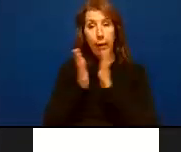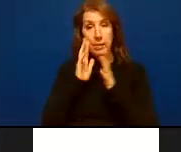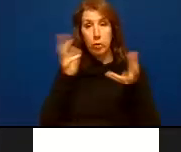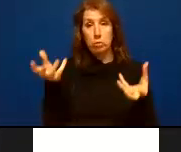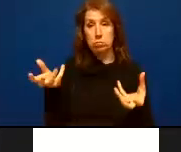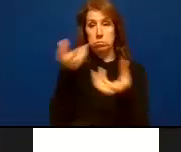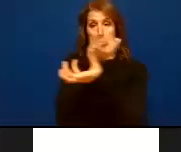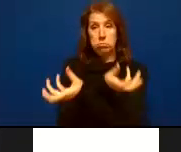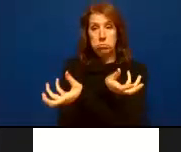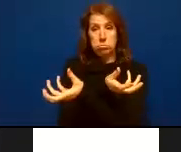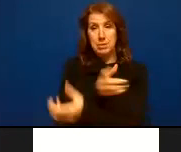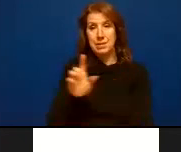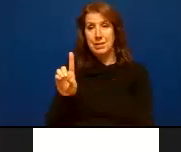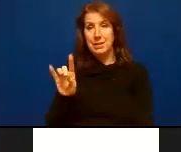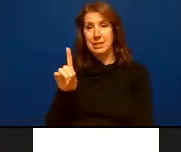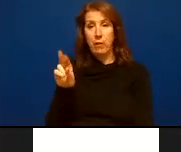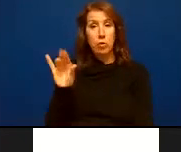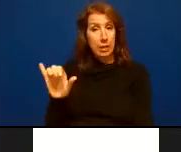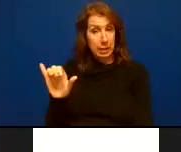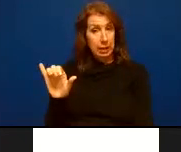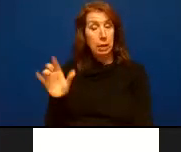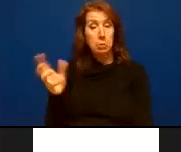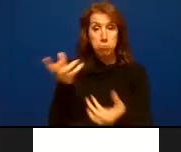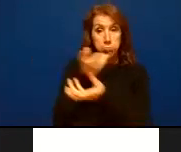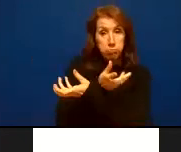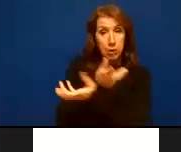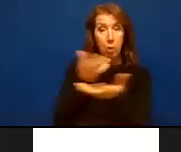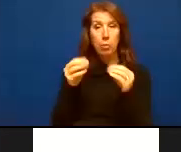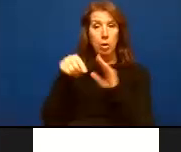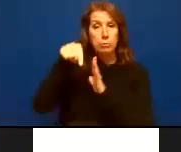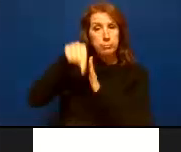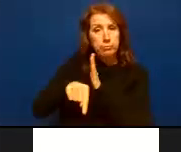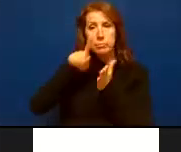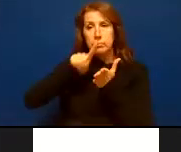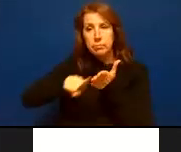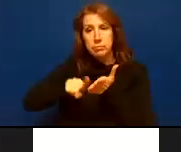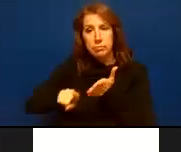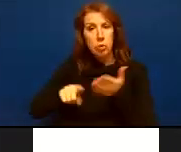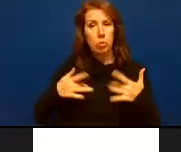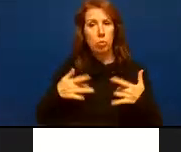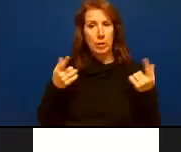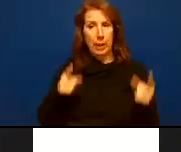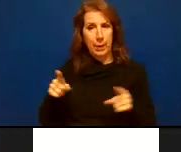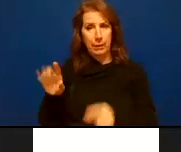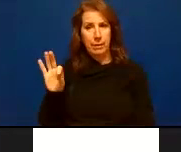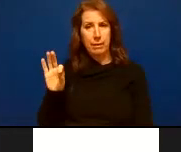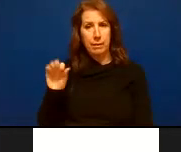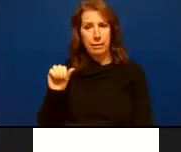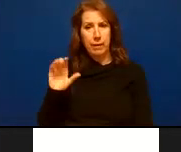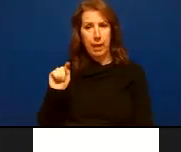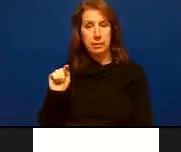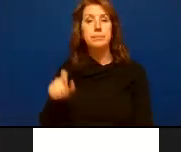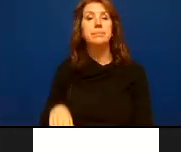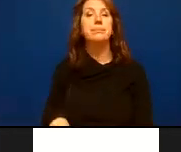a more fuller exploration of the facts. And in Massachusetts, that case